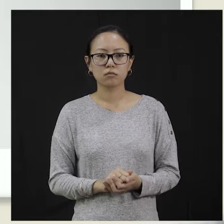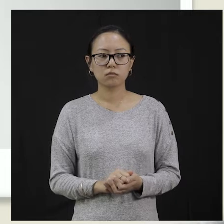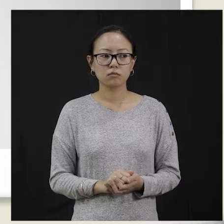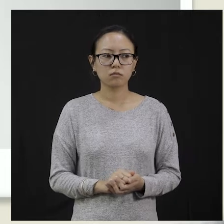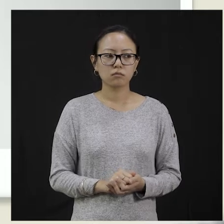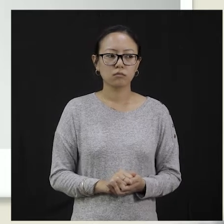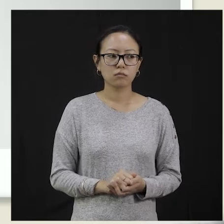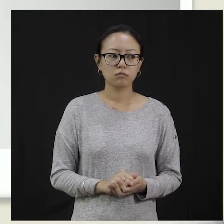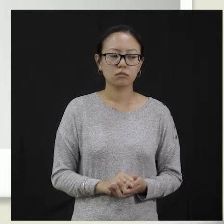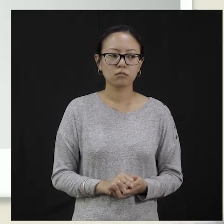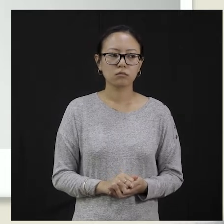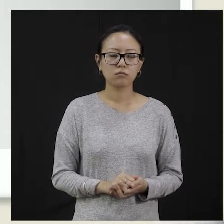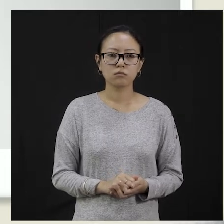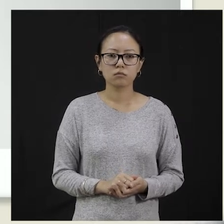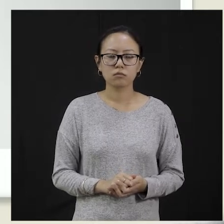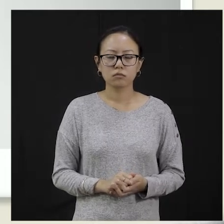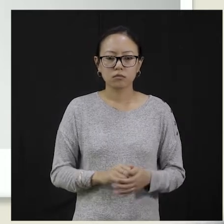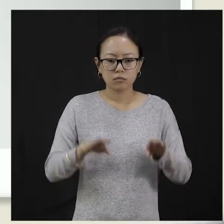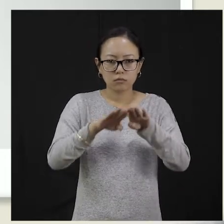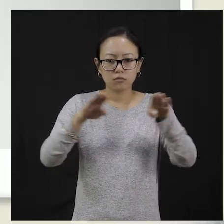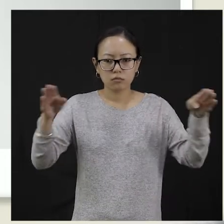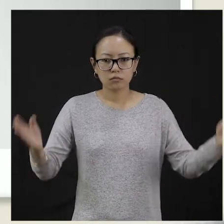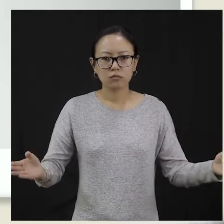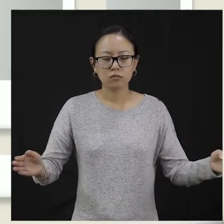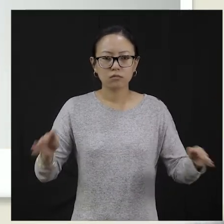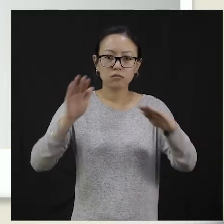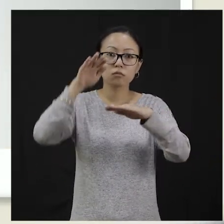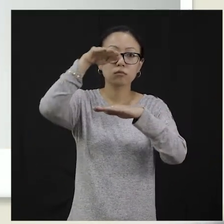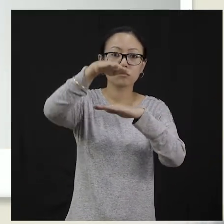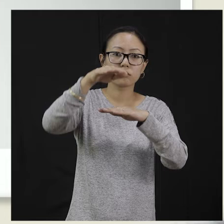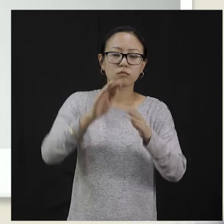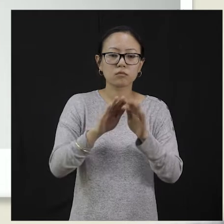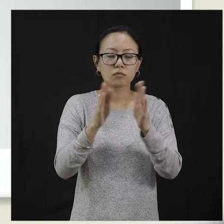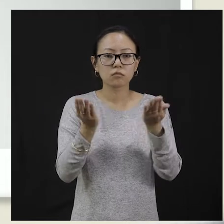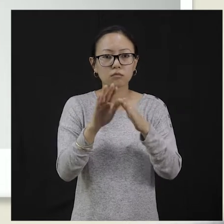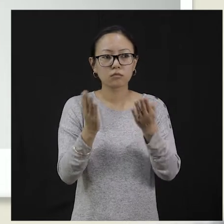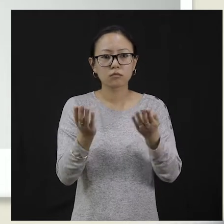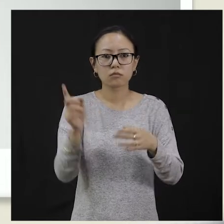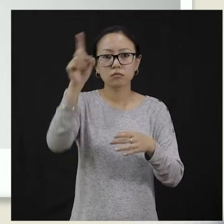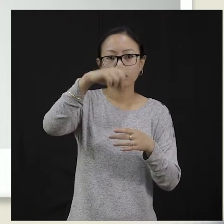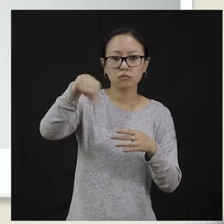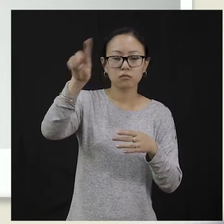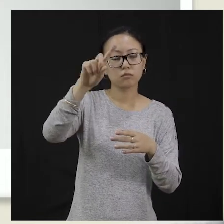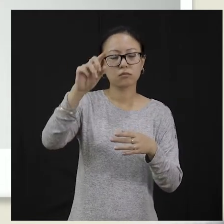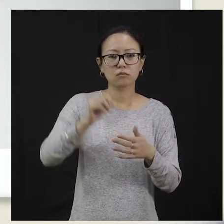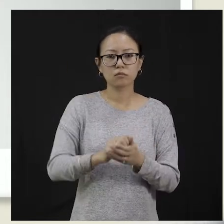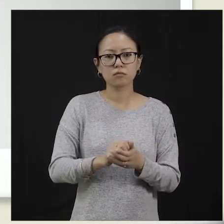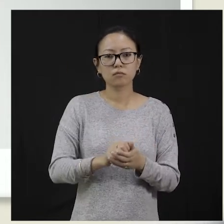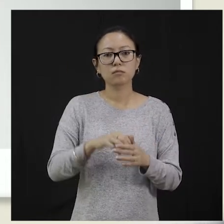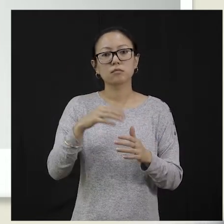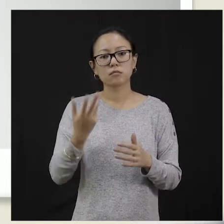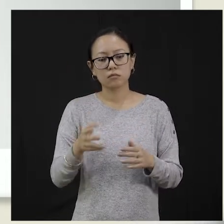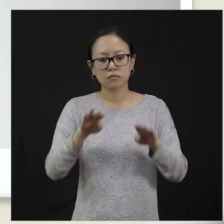and color the book under the table, on, under. Like this, yes.